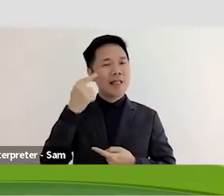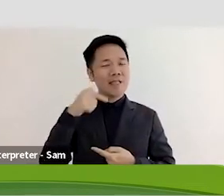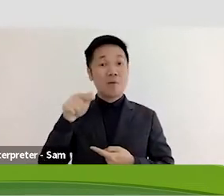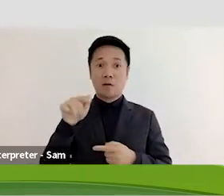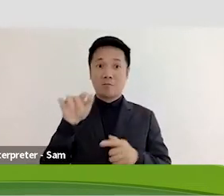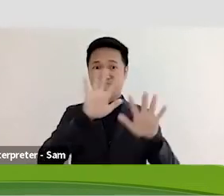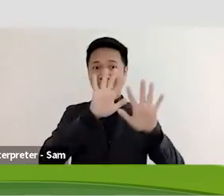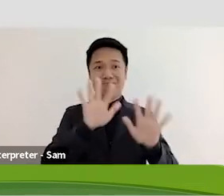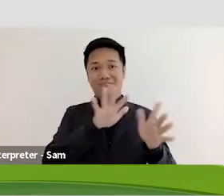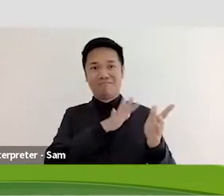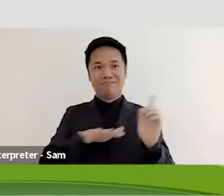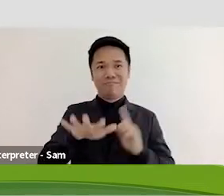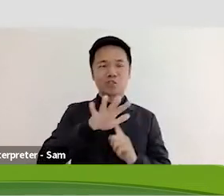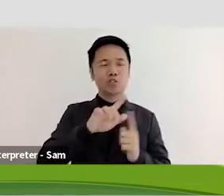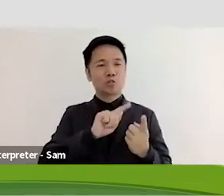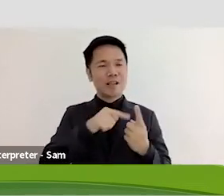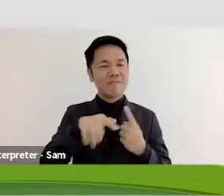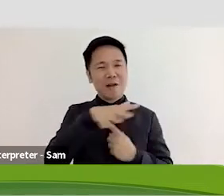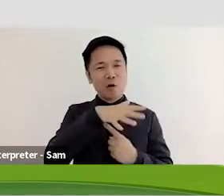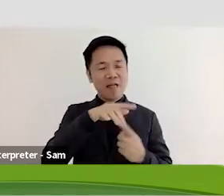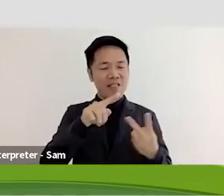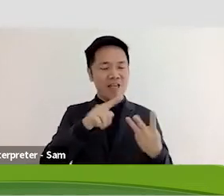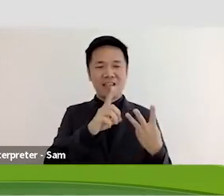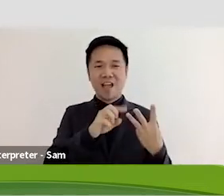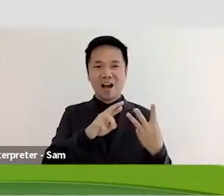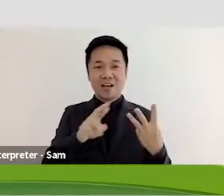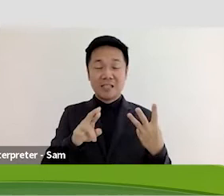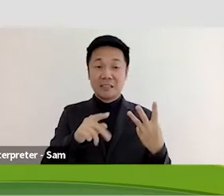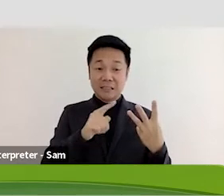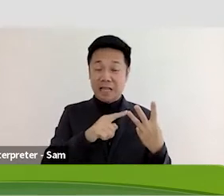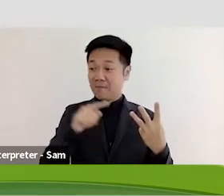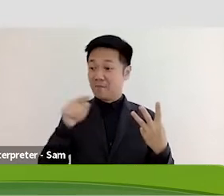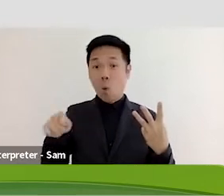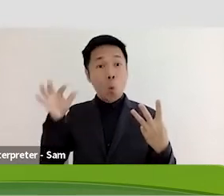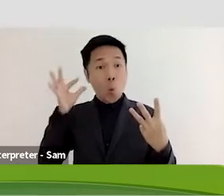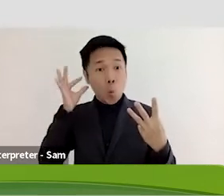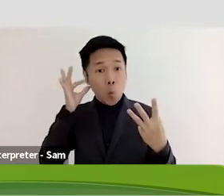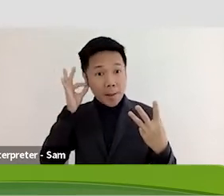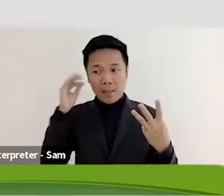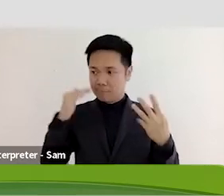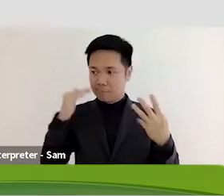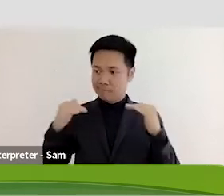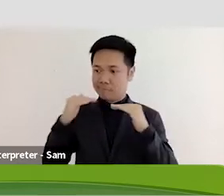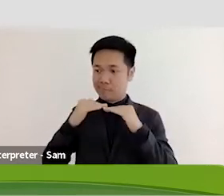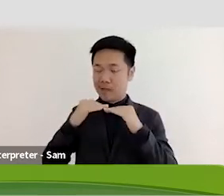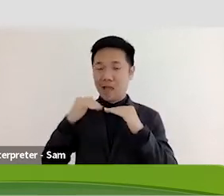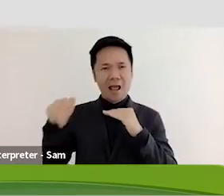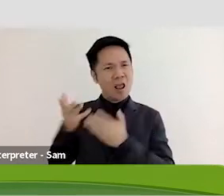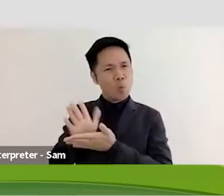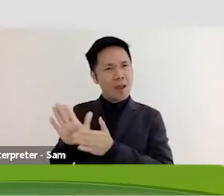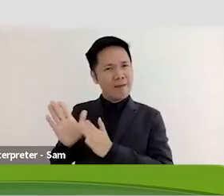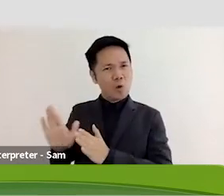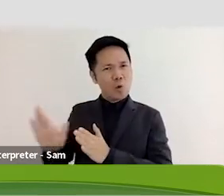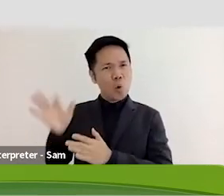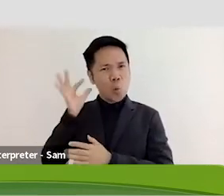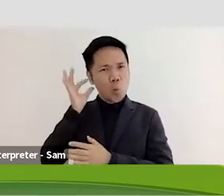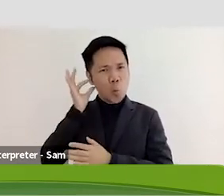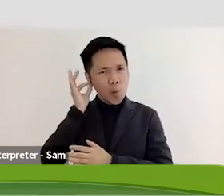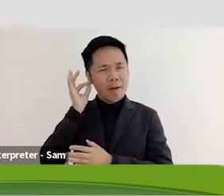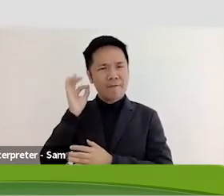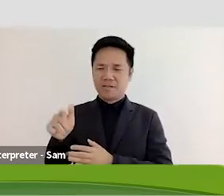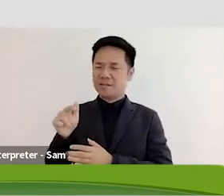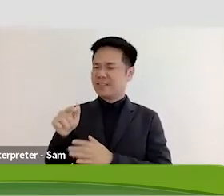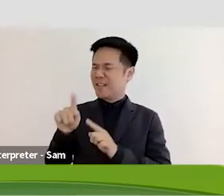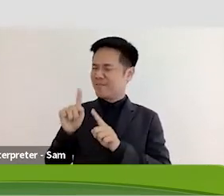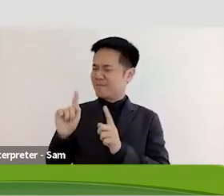environment, degradation, and disasters, and to ensure women's equality and the realization of their human rights through the alignment of